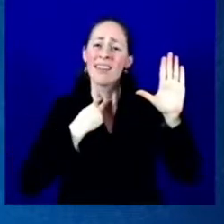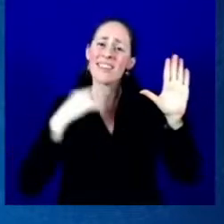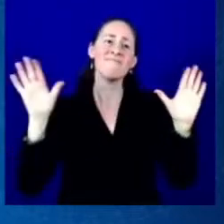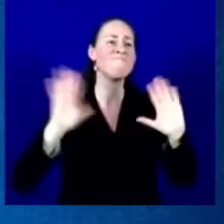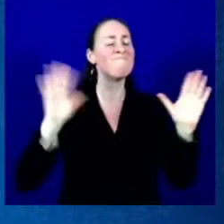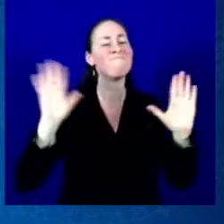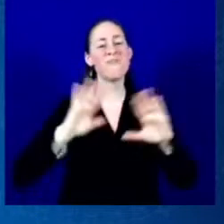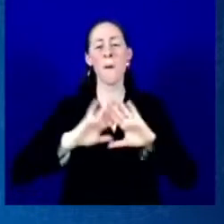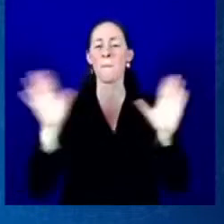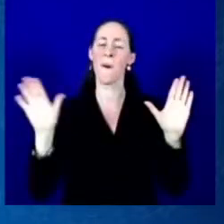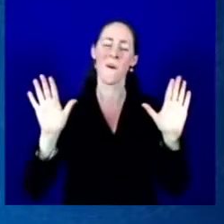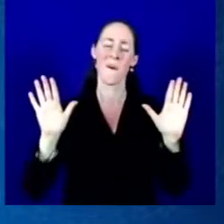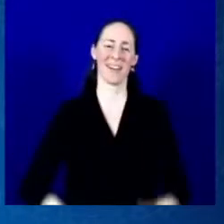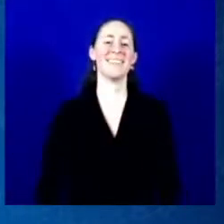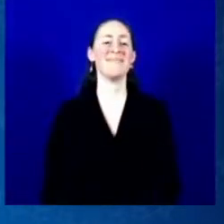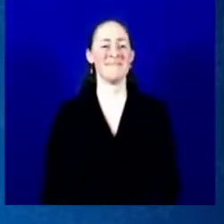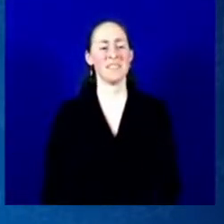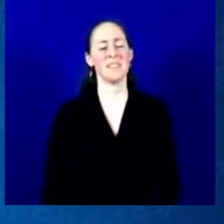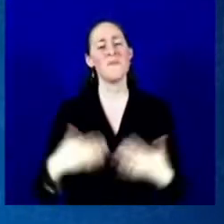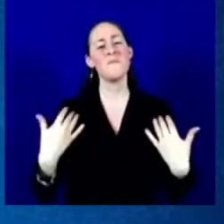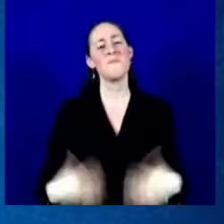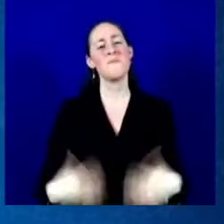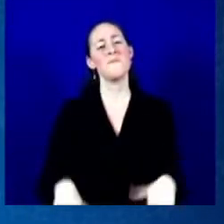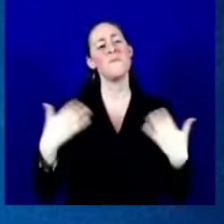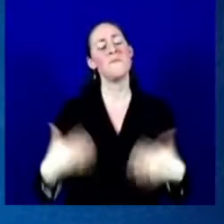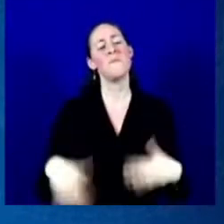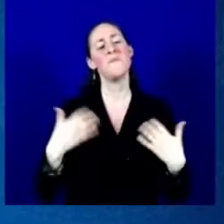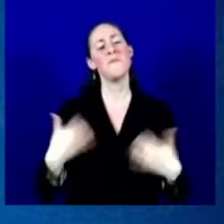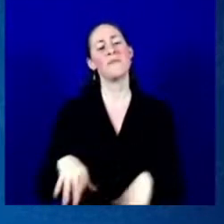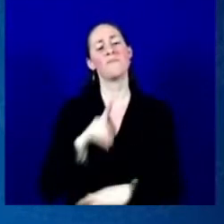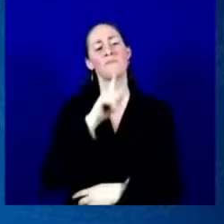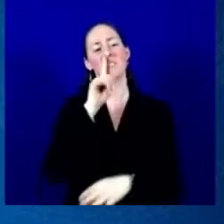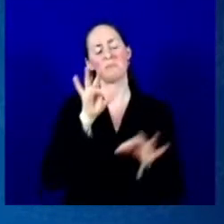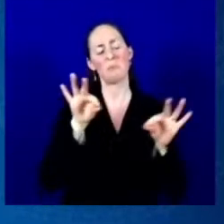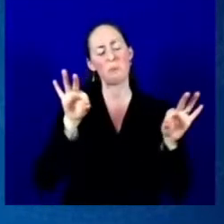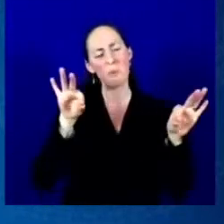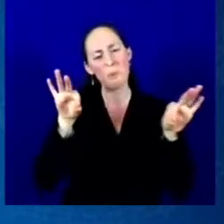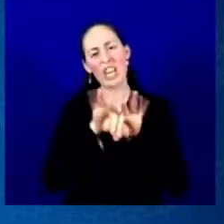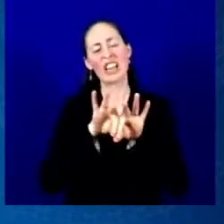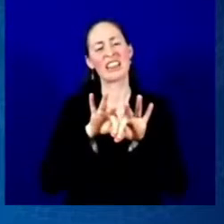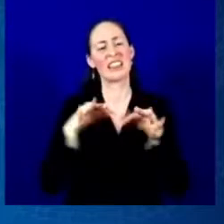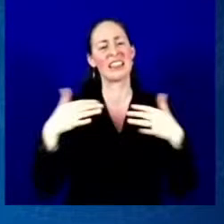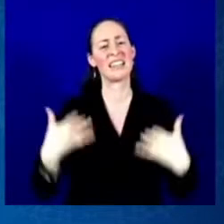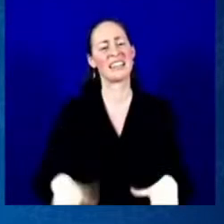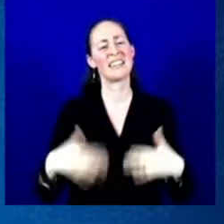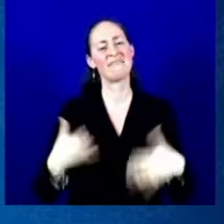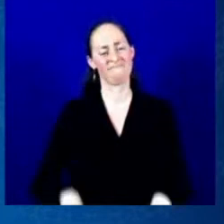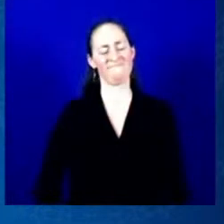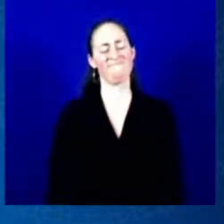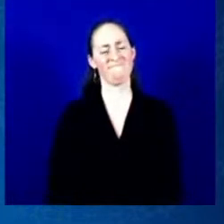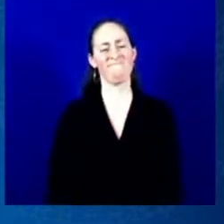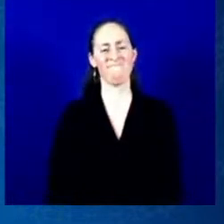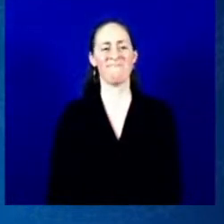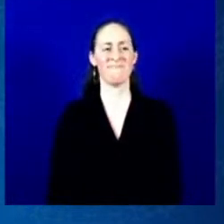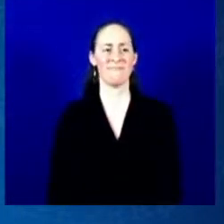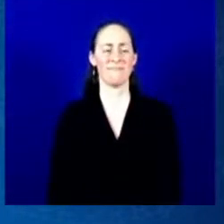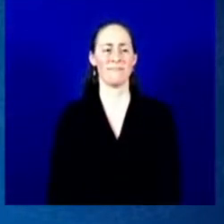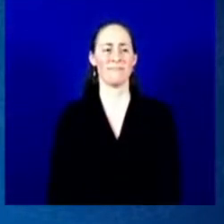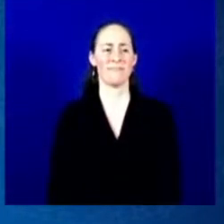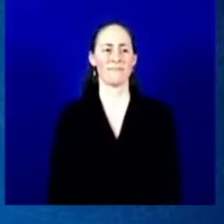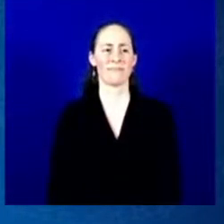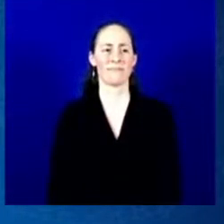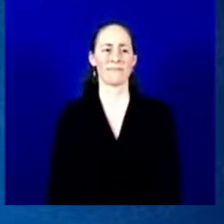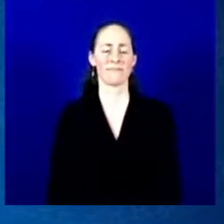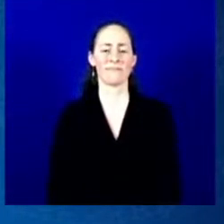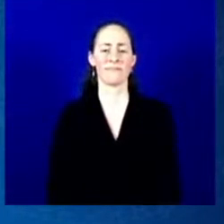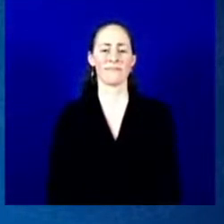It means everything. Those things mean everything. You know, there's still, you all know it, you know it